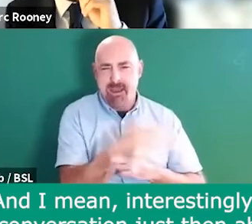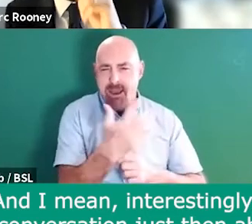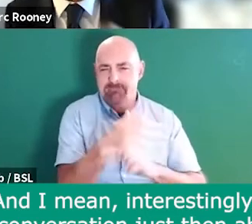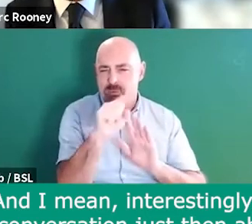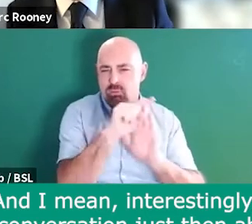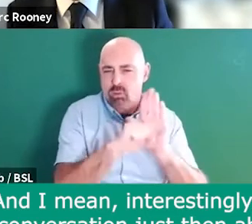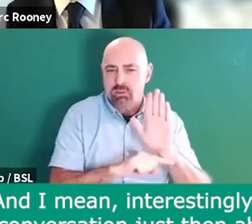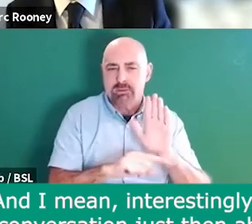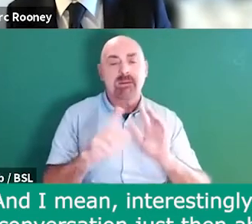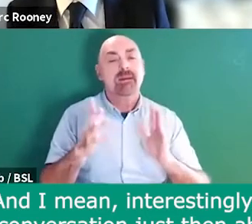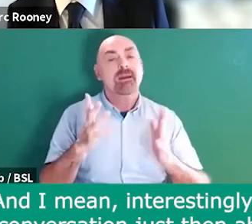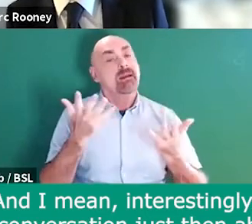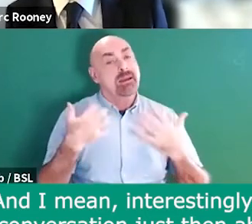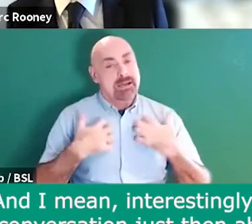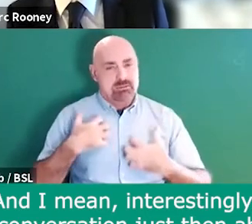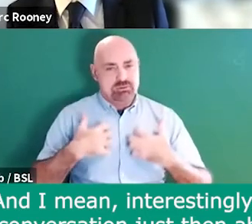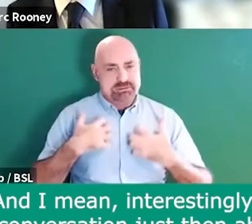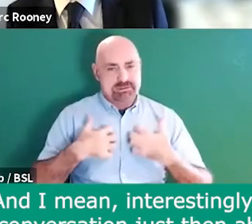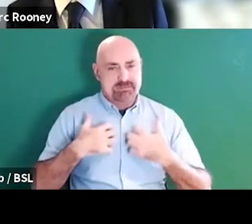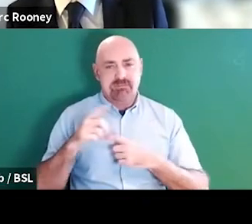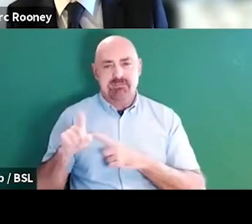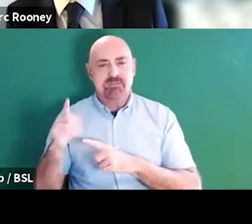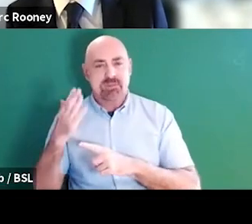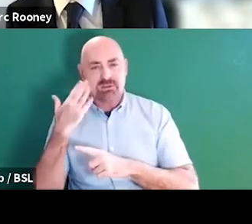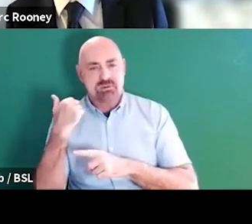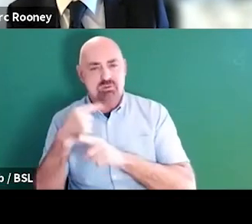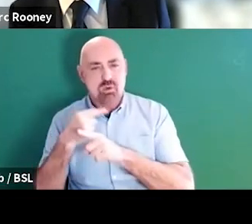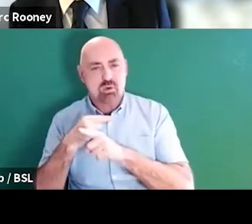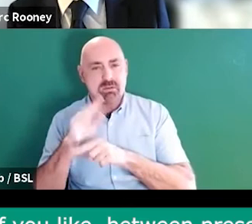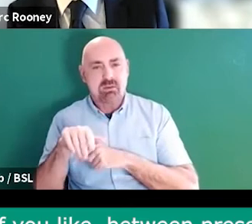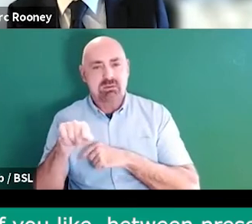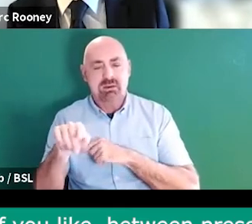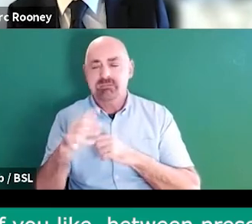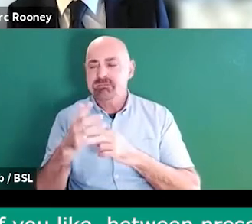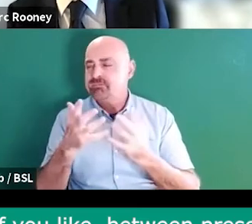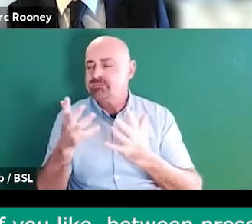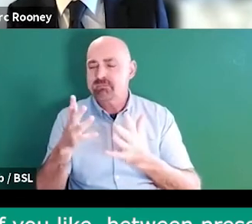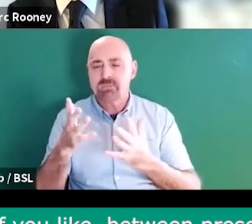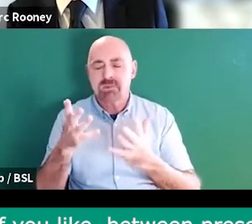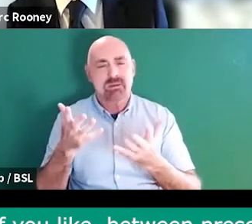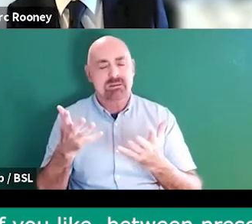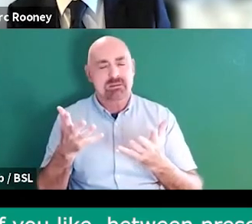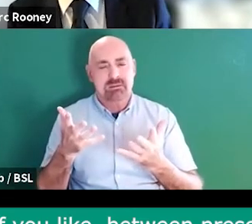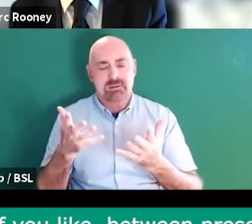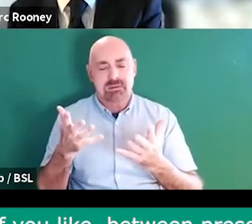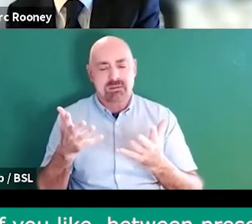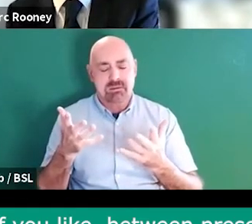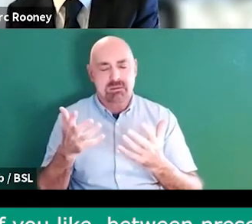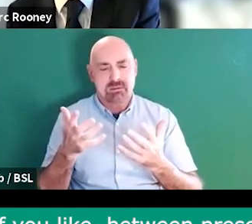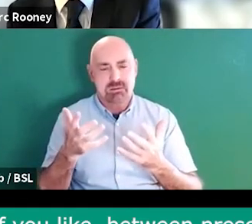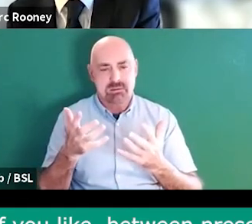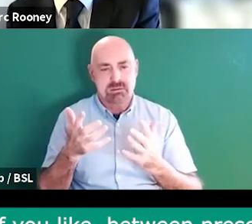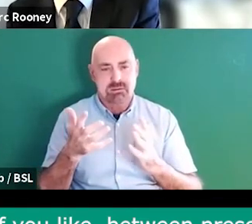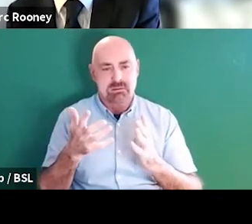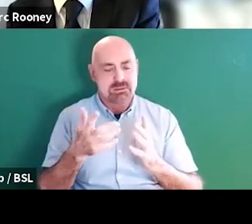mean, interestingly, the conversation just then about the trade-off, if you like, between